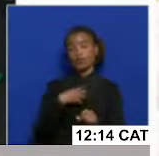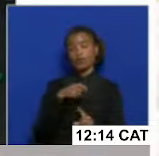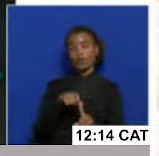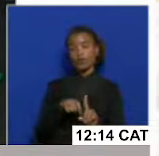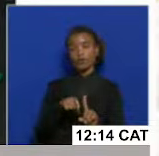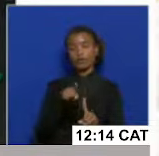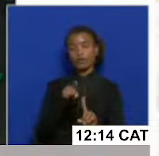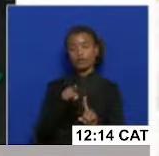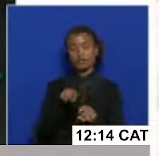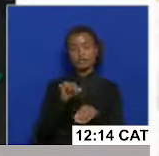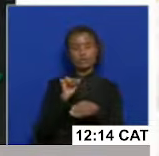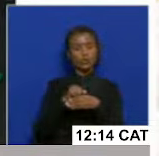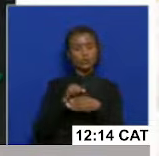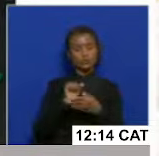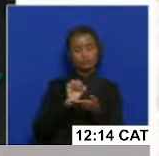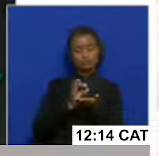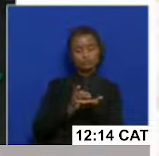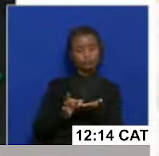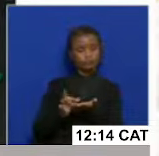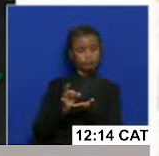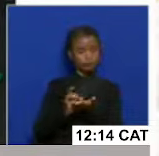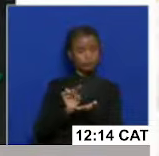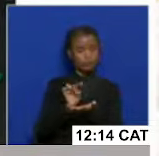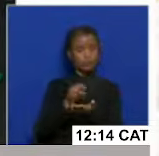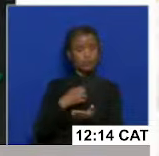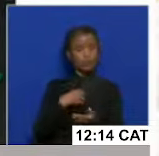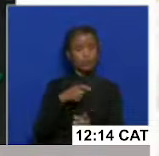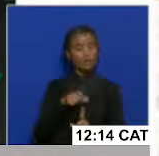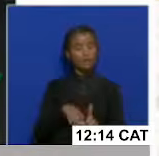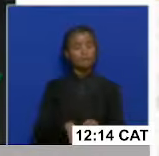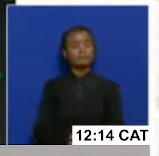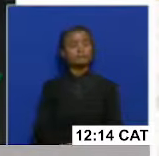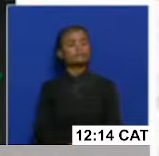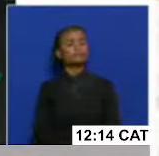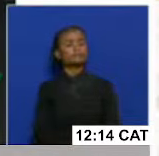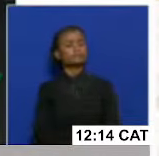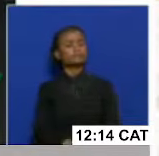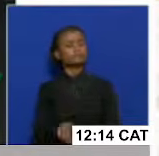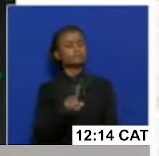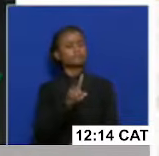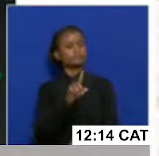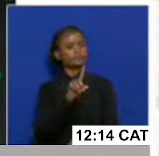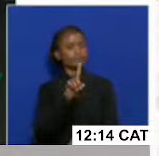And the reference to iPad, you understand that to be a reference to?